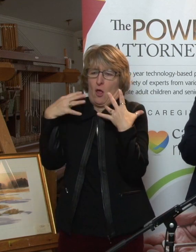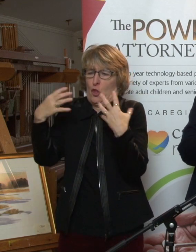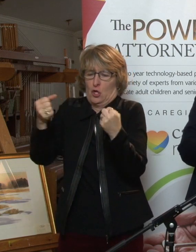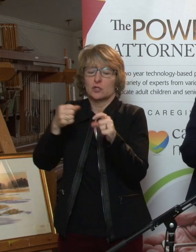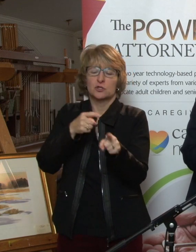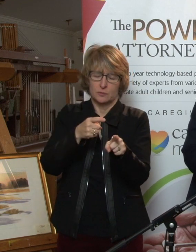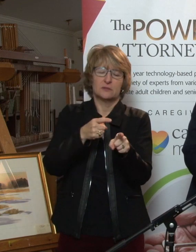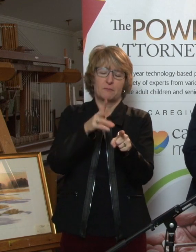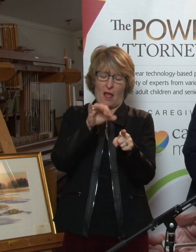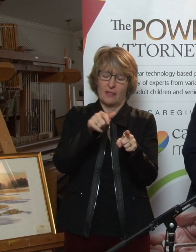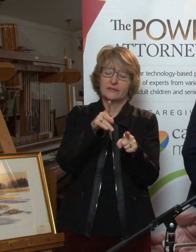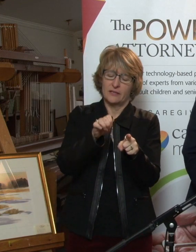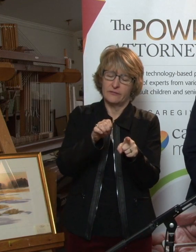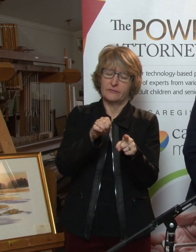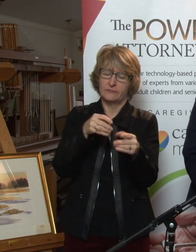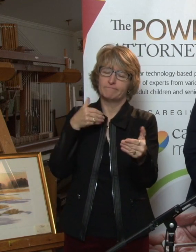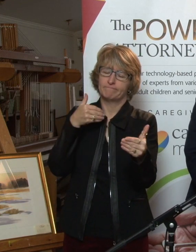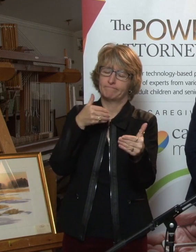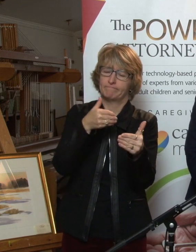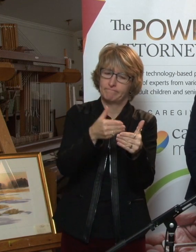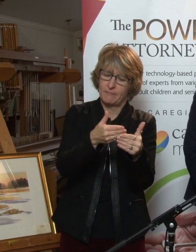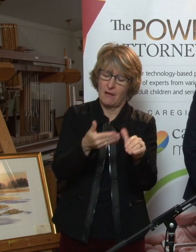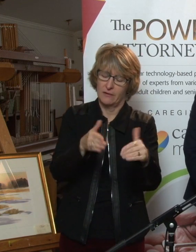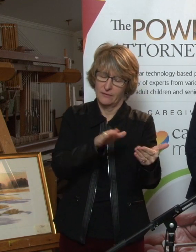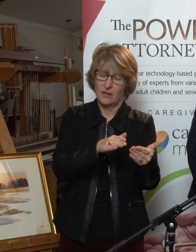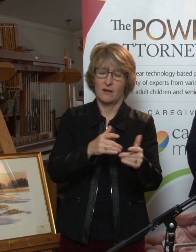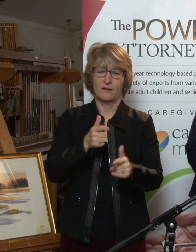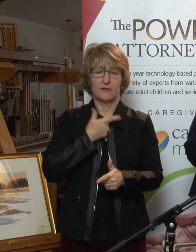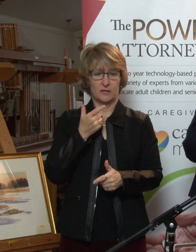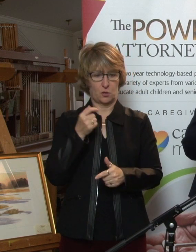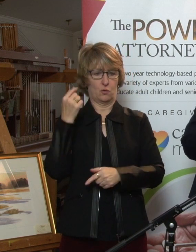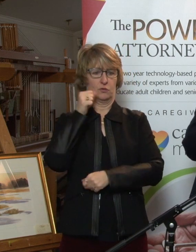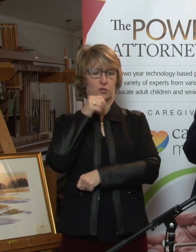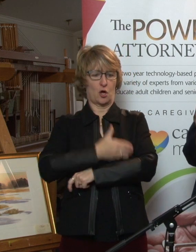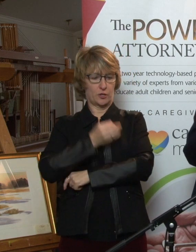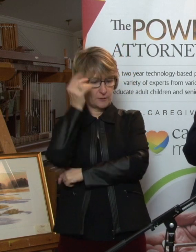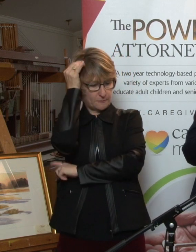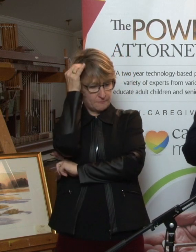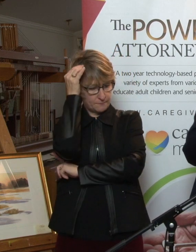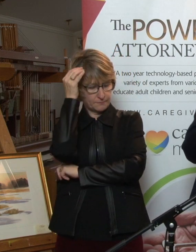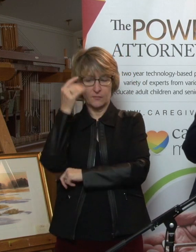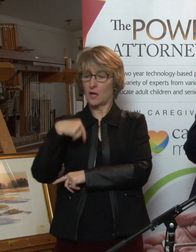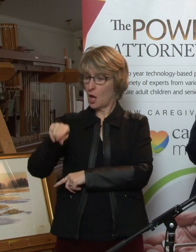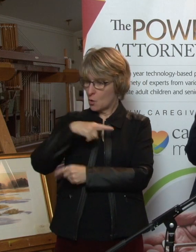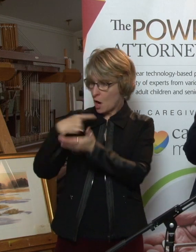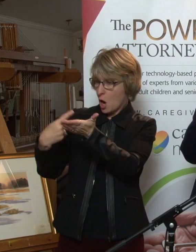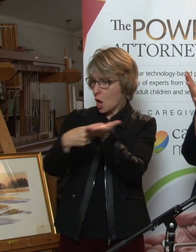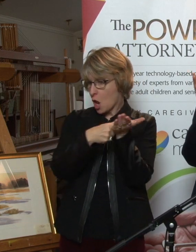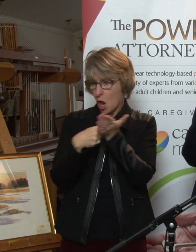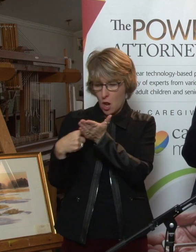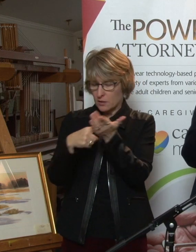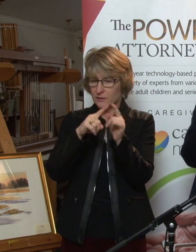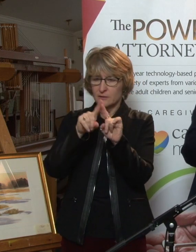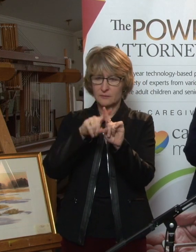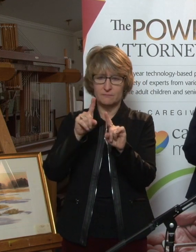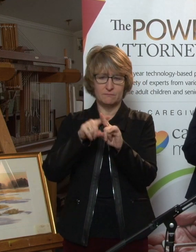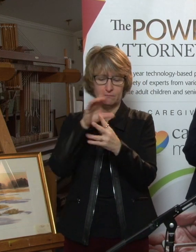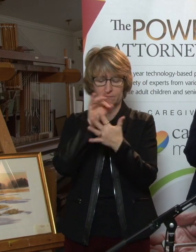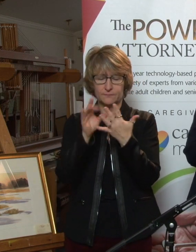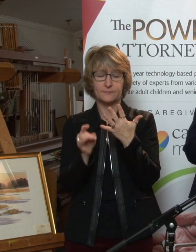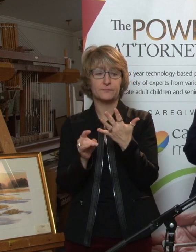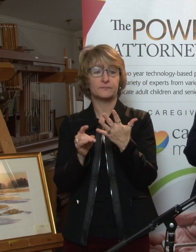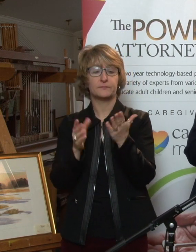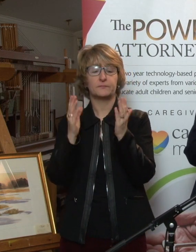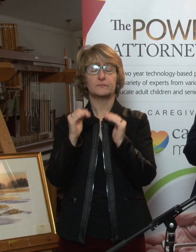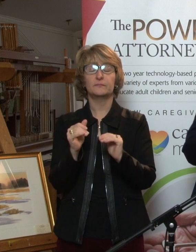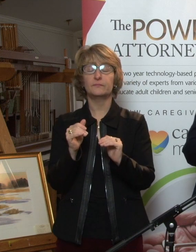that was eliminated for the daughter as well. So after much talk, and the other thing I should talk about is the